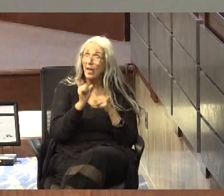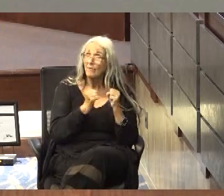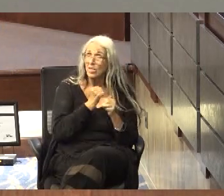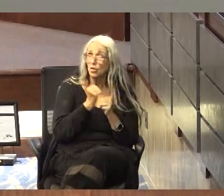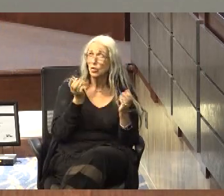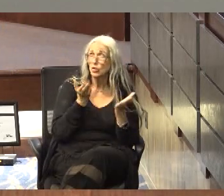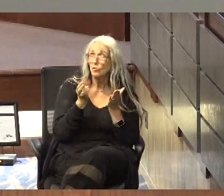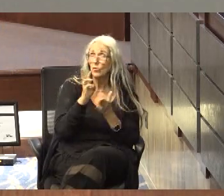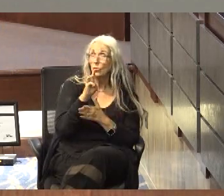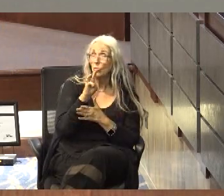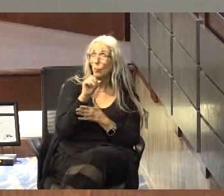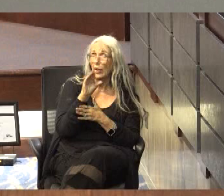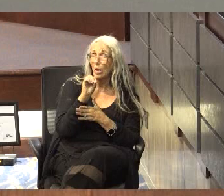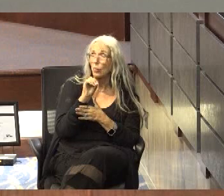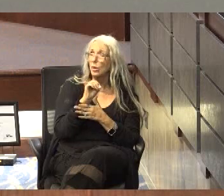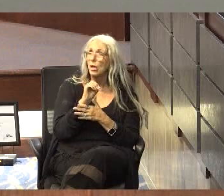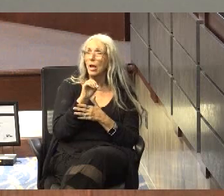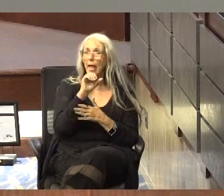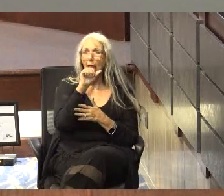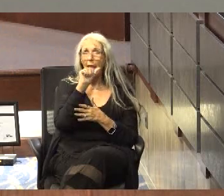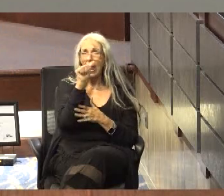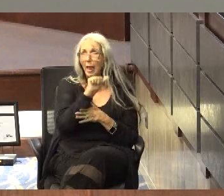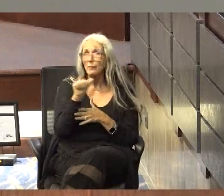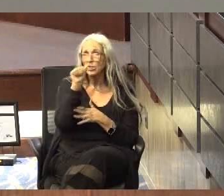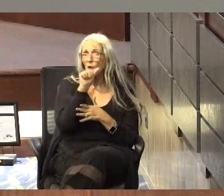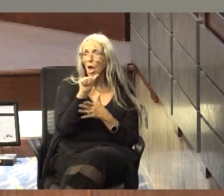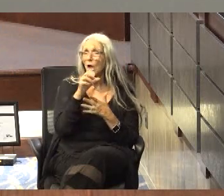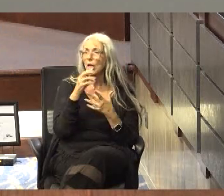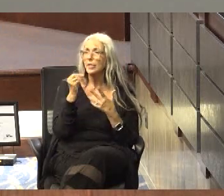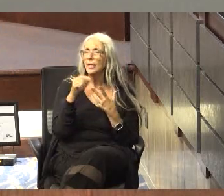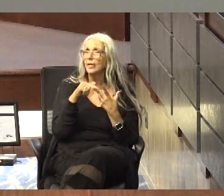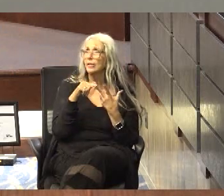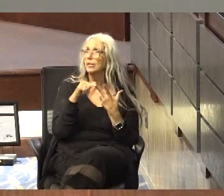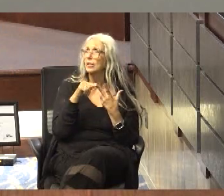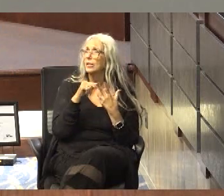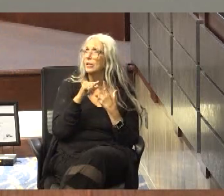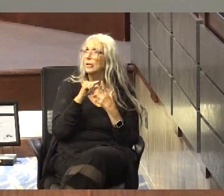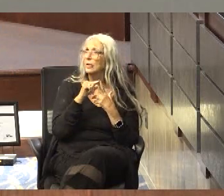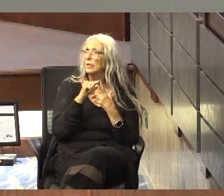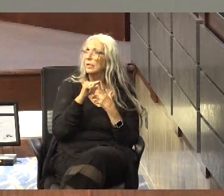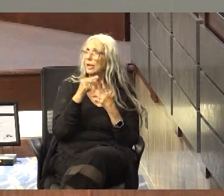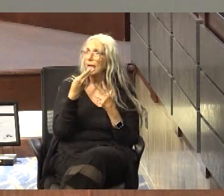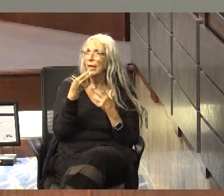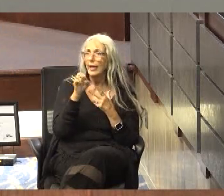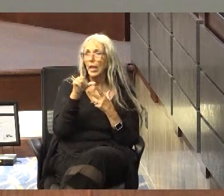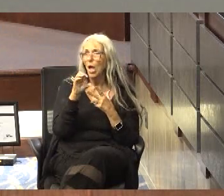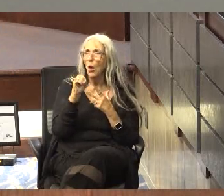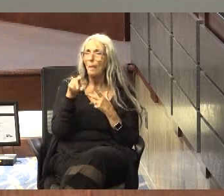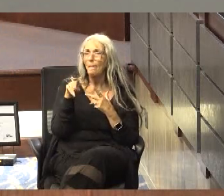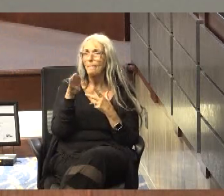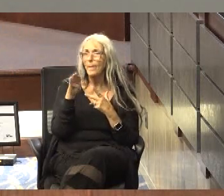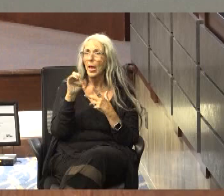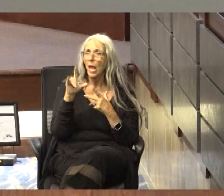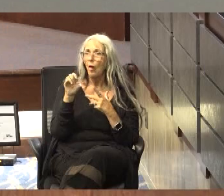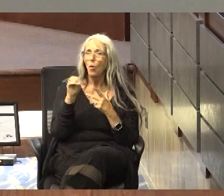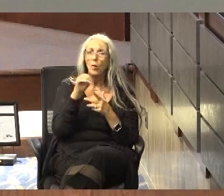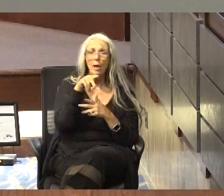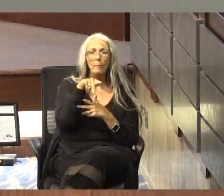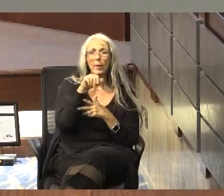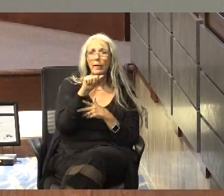Waco. Projects like Amazon or Uzun Uts, Envasis, Hello Bello, the Pavilion. I could keep